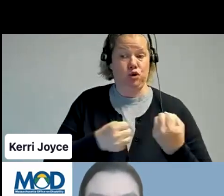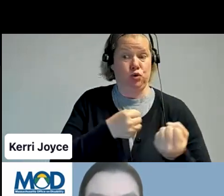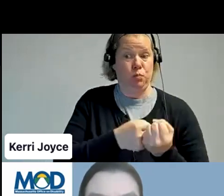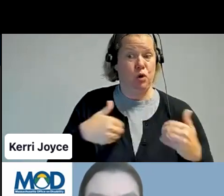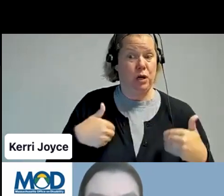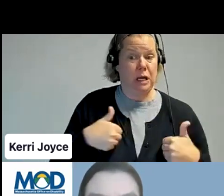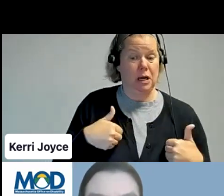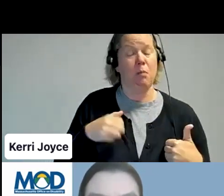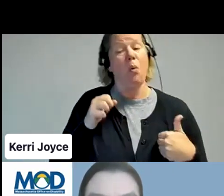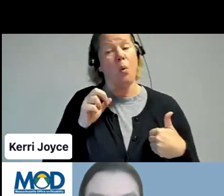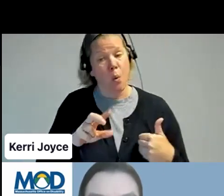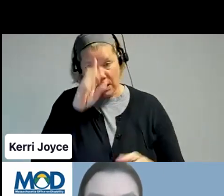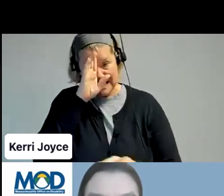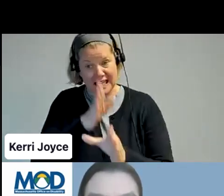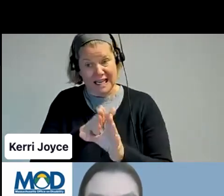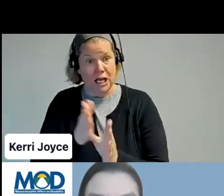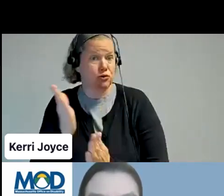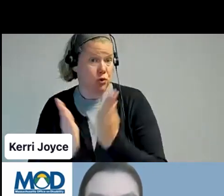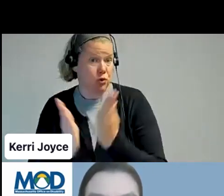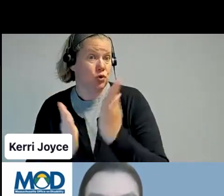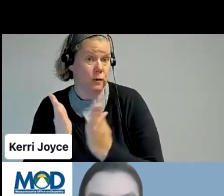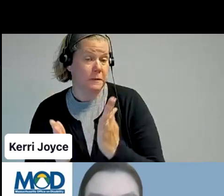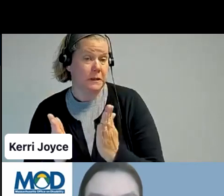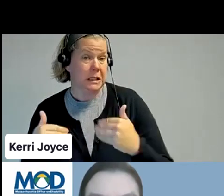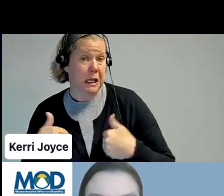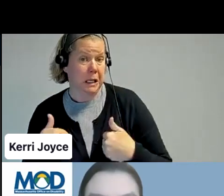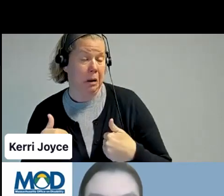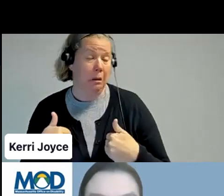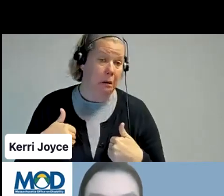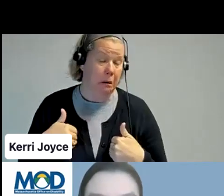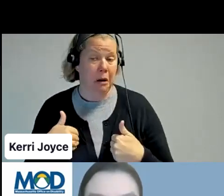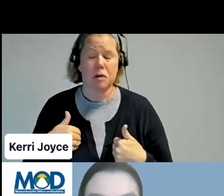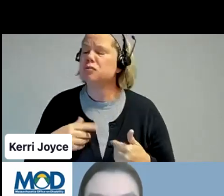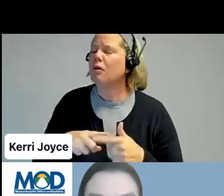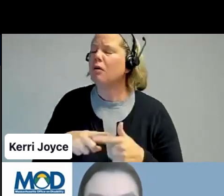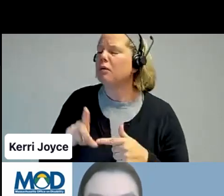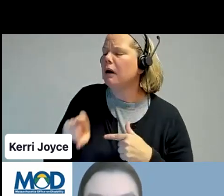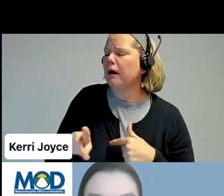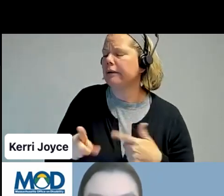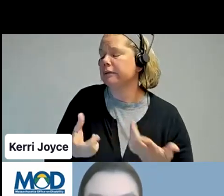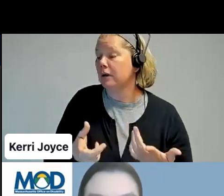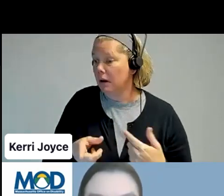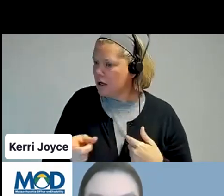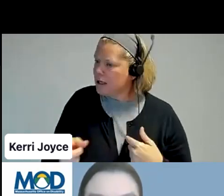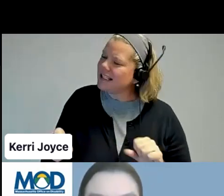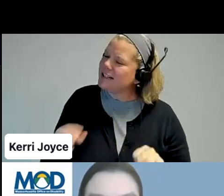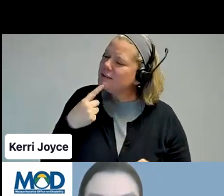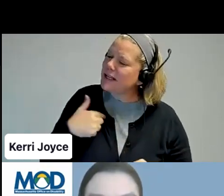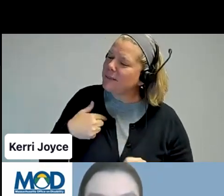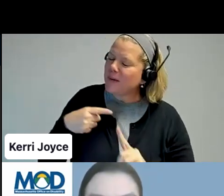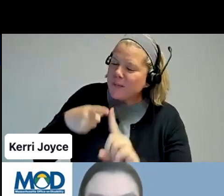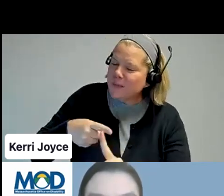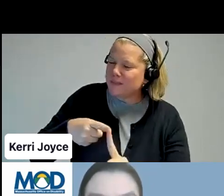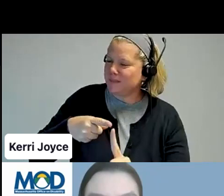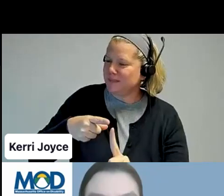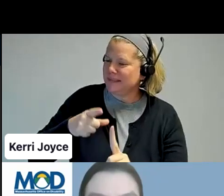could be a psychiatric service animal. So you could ask clarifying questions like, can you tell me what specific